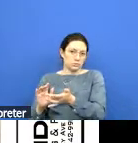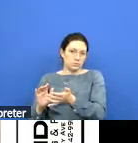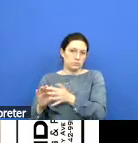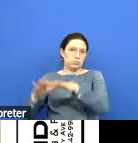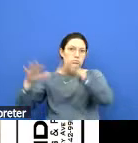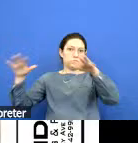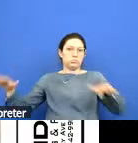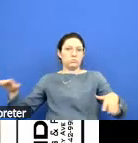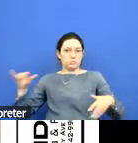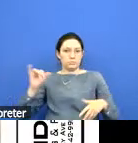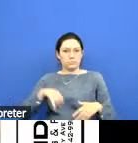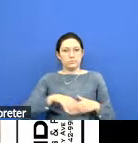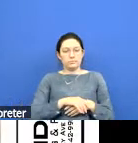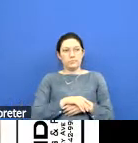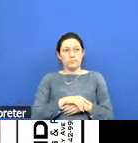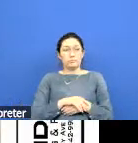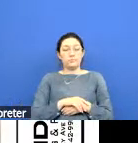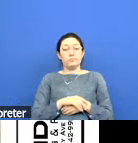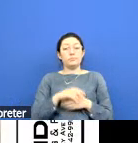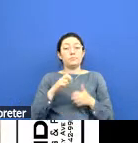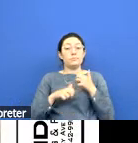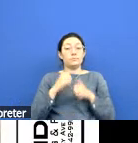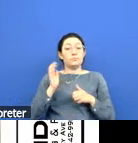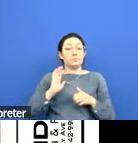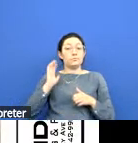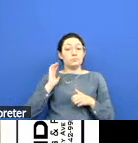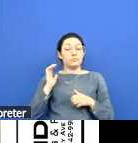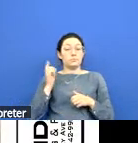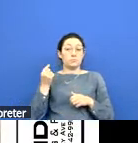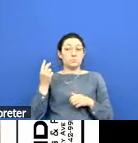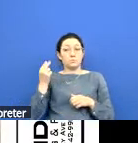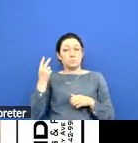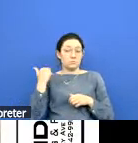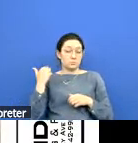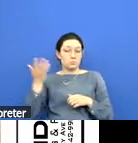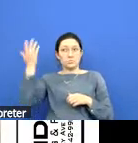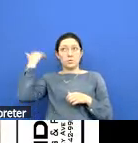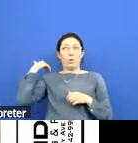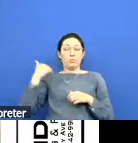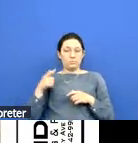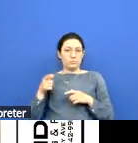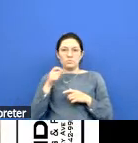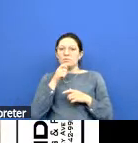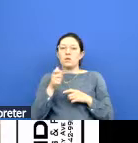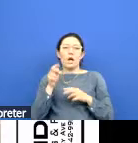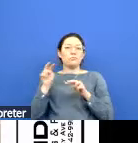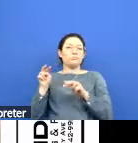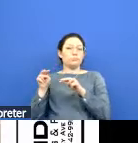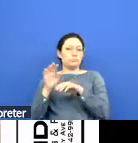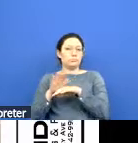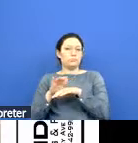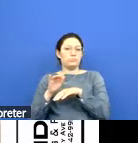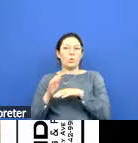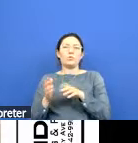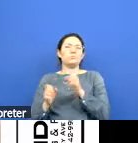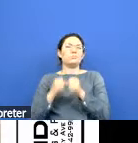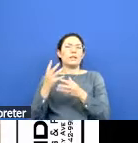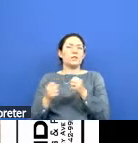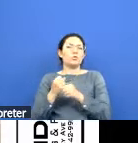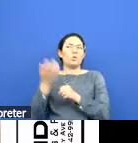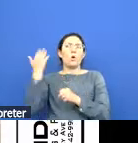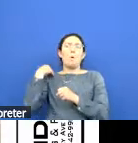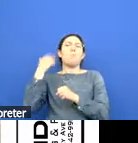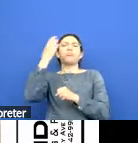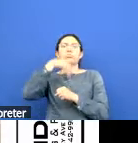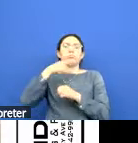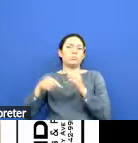in years past, they didn't pay as much attention to stormwater management. And so you absolutely